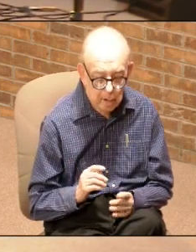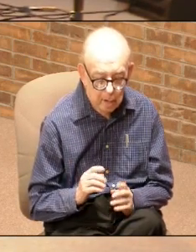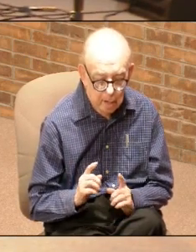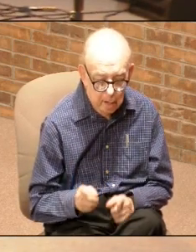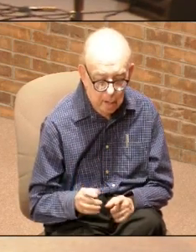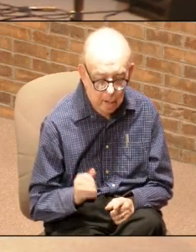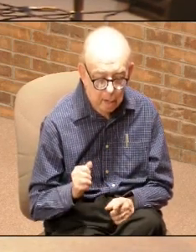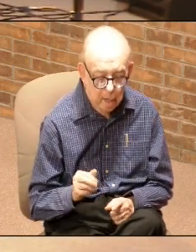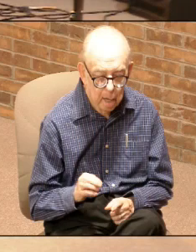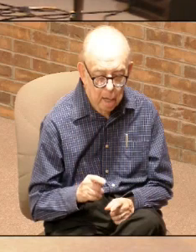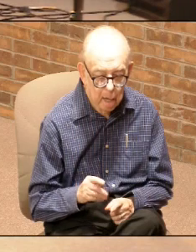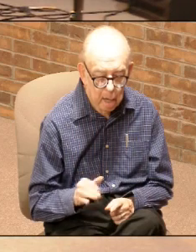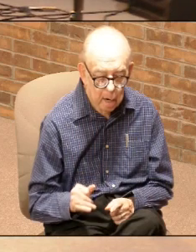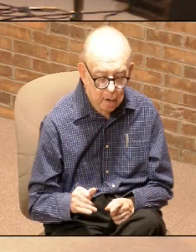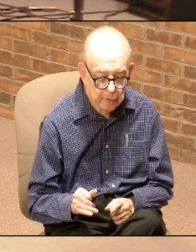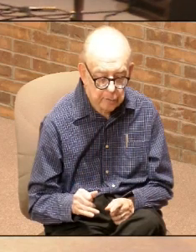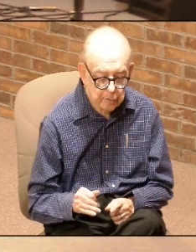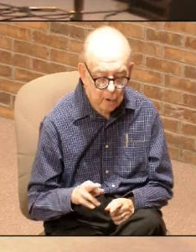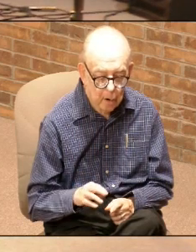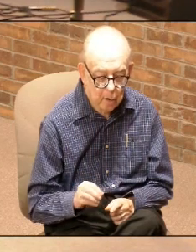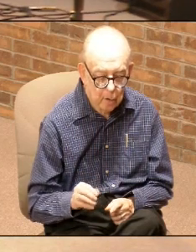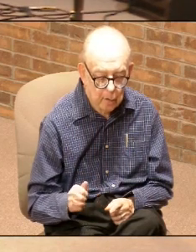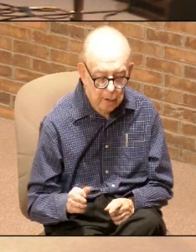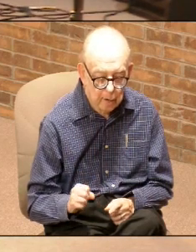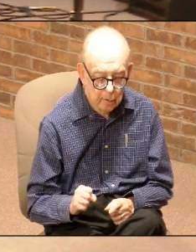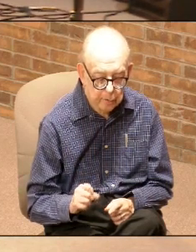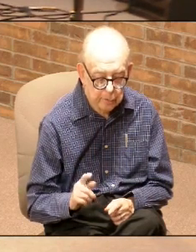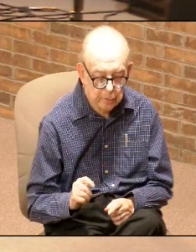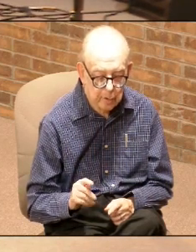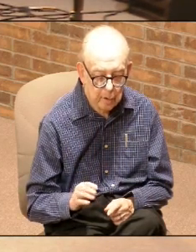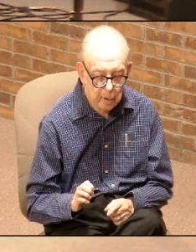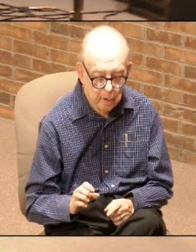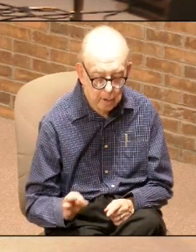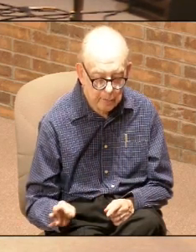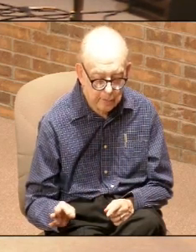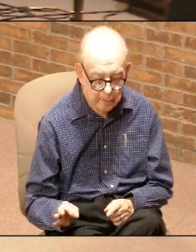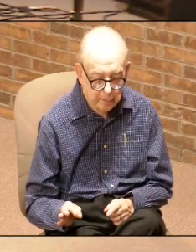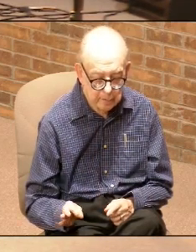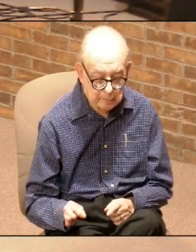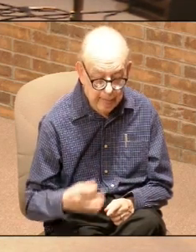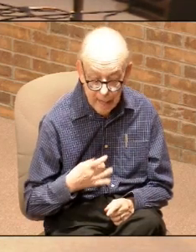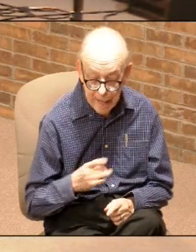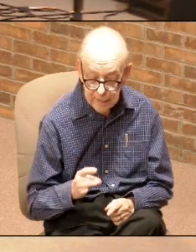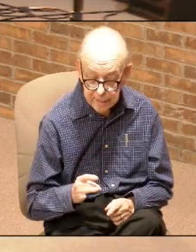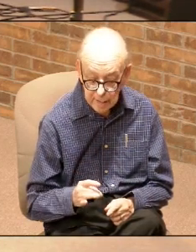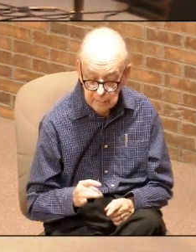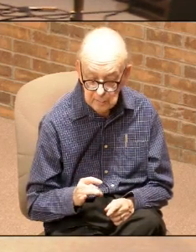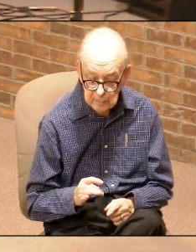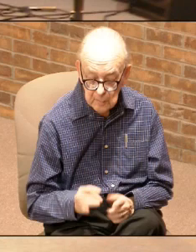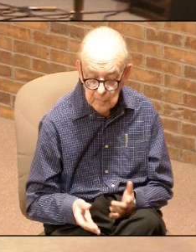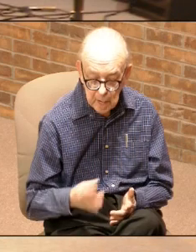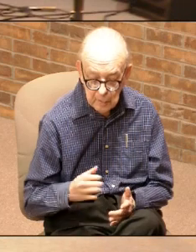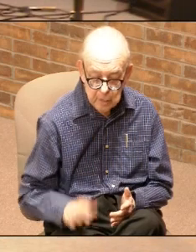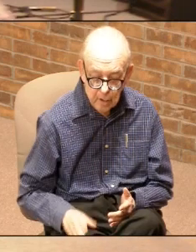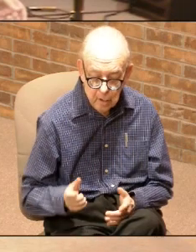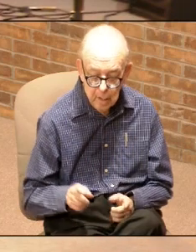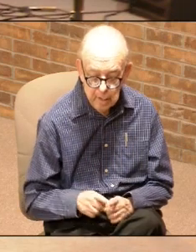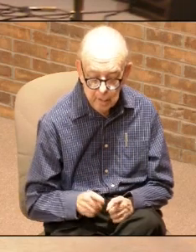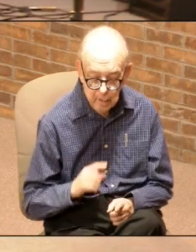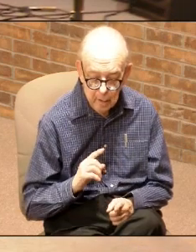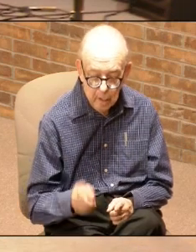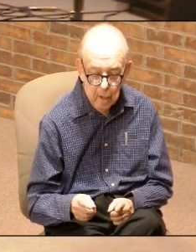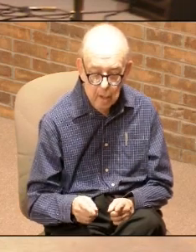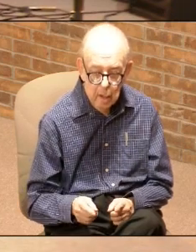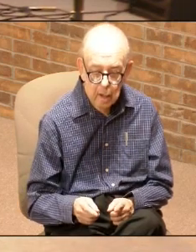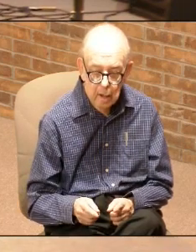try Arby's roast beef. I like Arby's, the dog will probably like Arby's. So I go there and